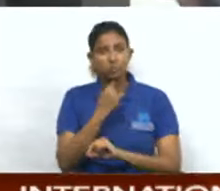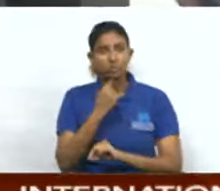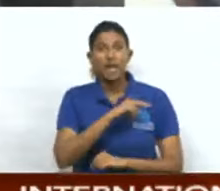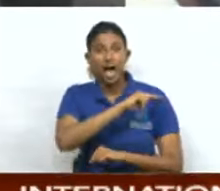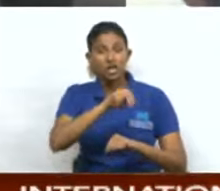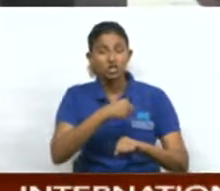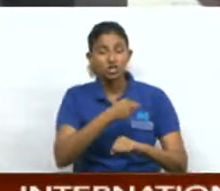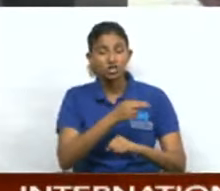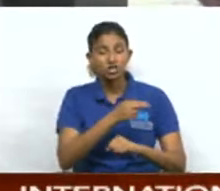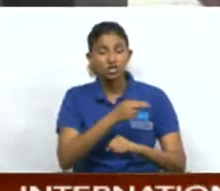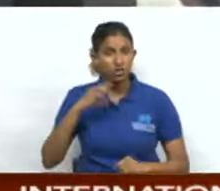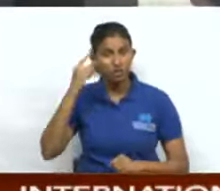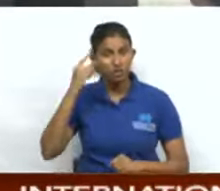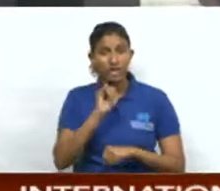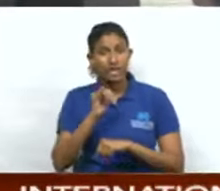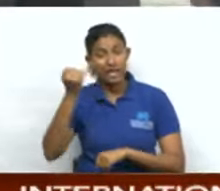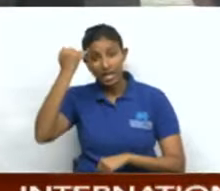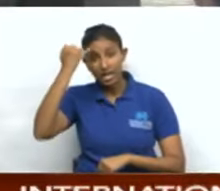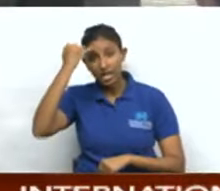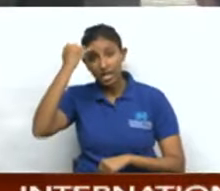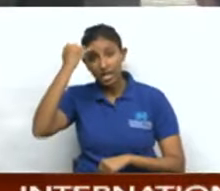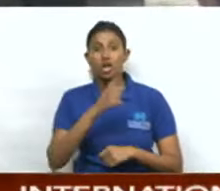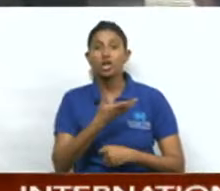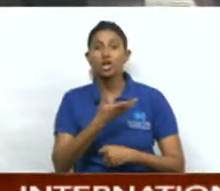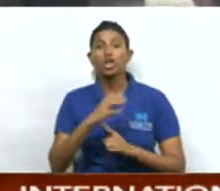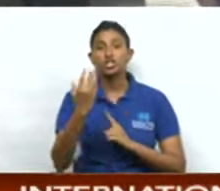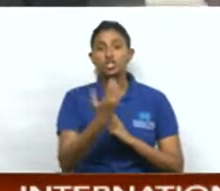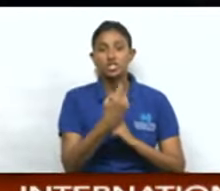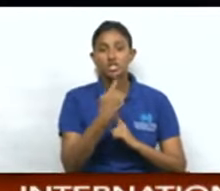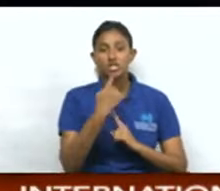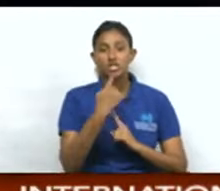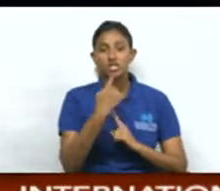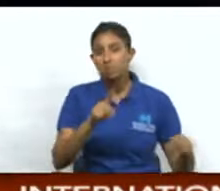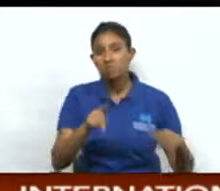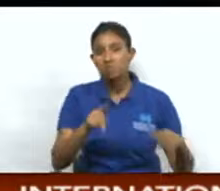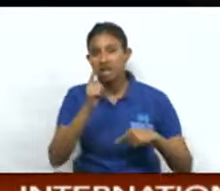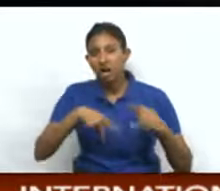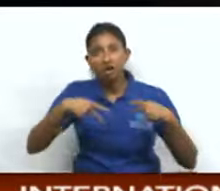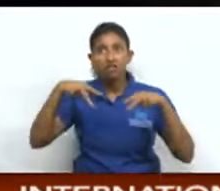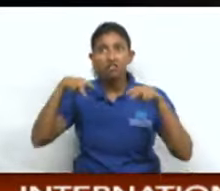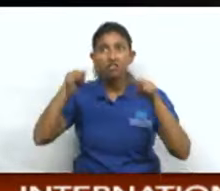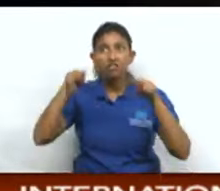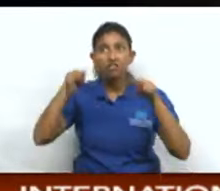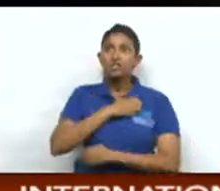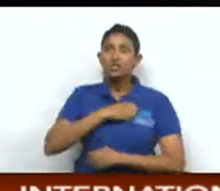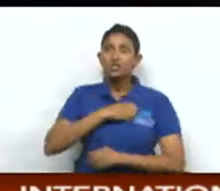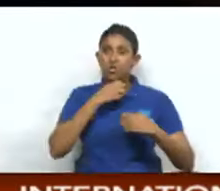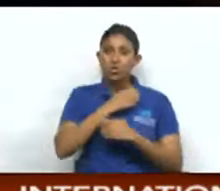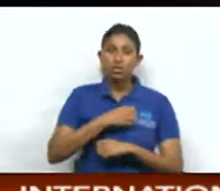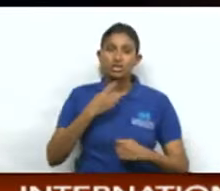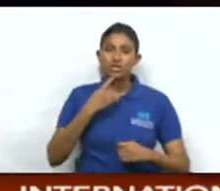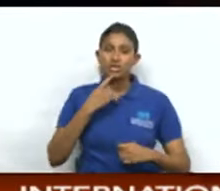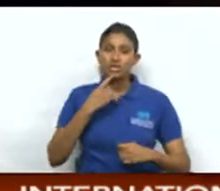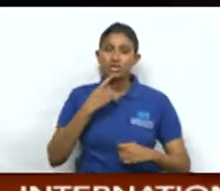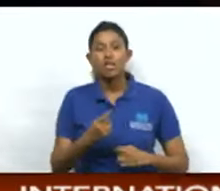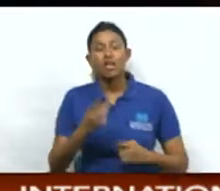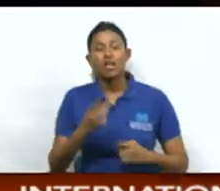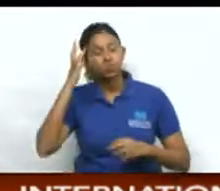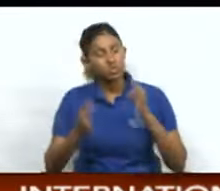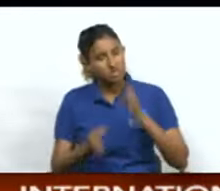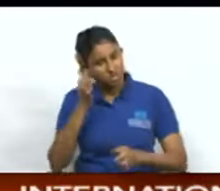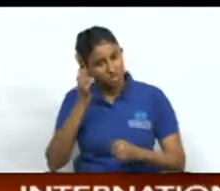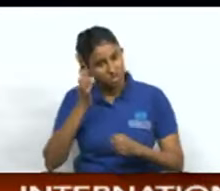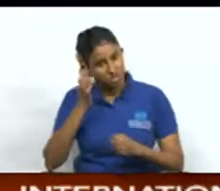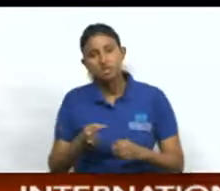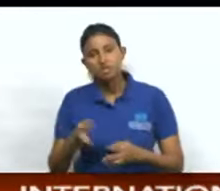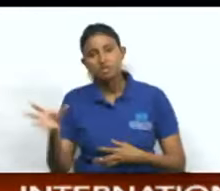the display as intended. It's why the council has taken the decision to skip a fireworks show for yet another year. However, all hope is